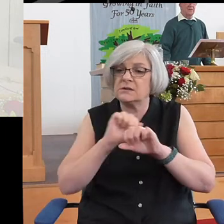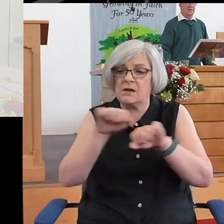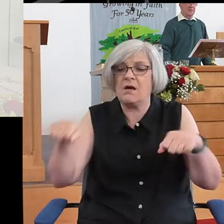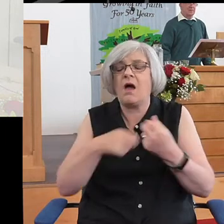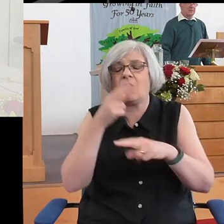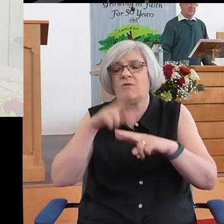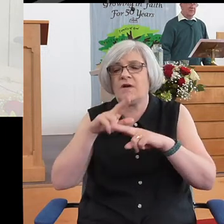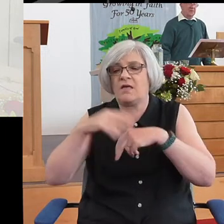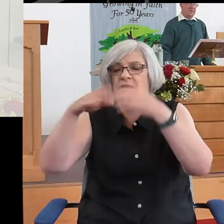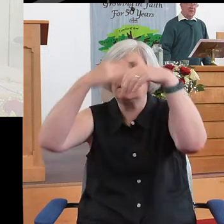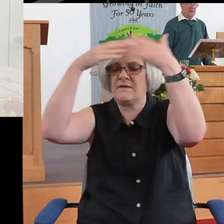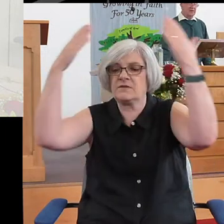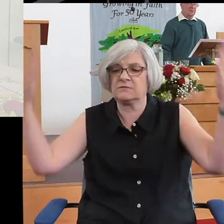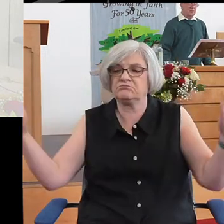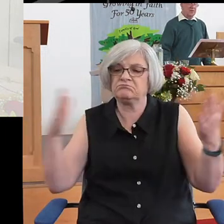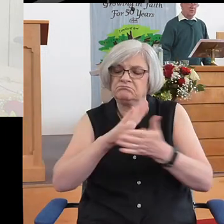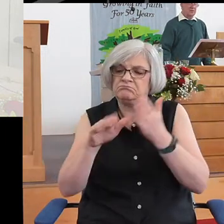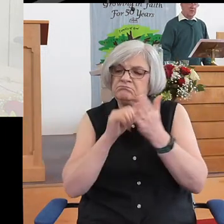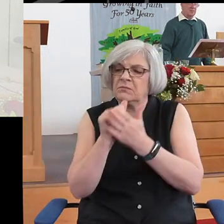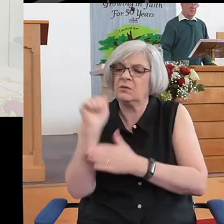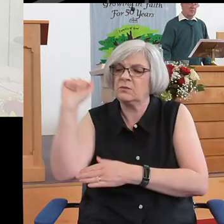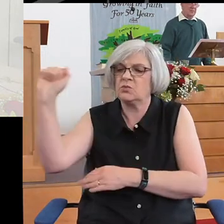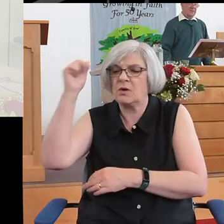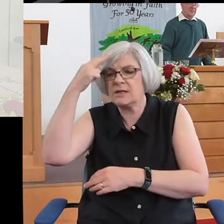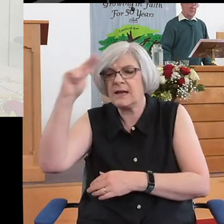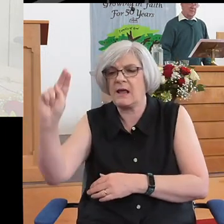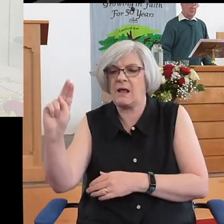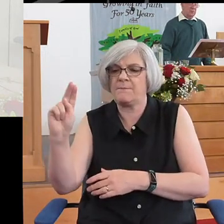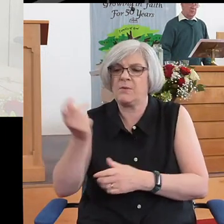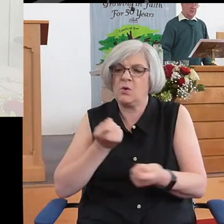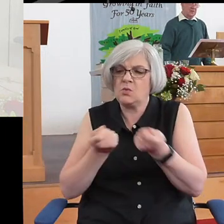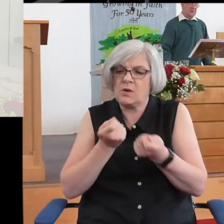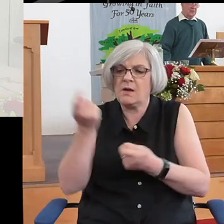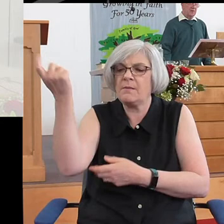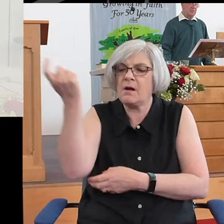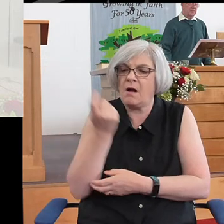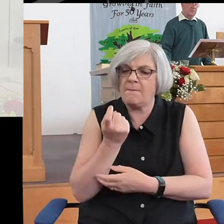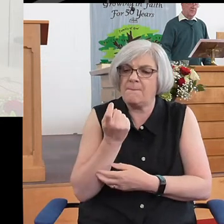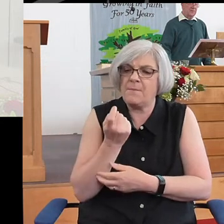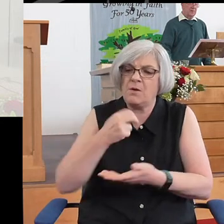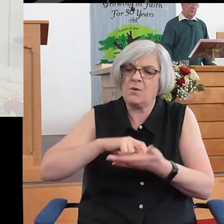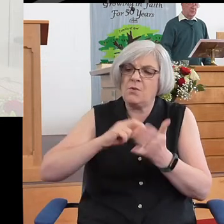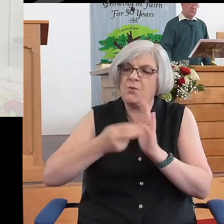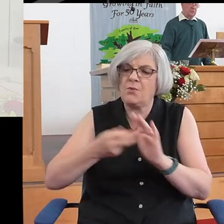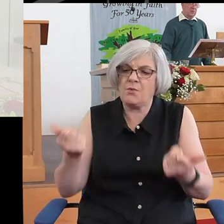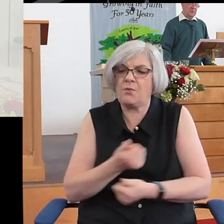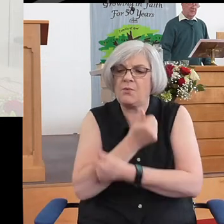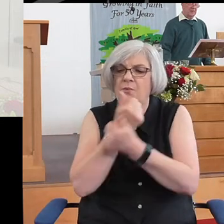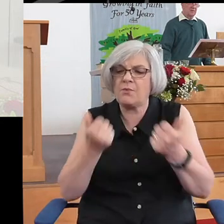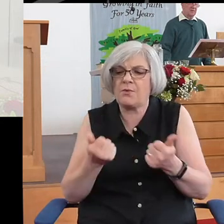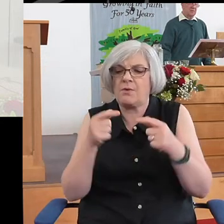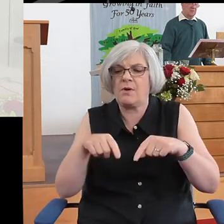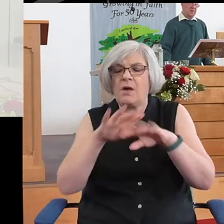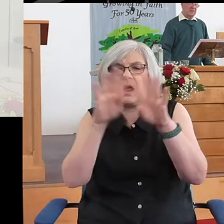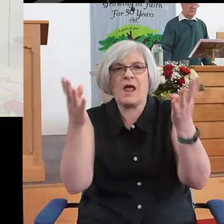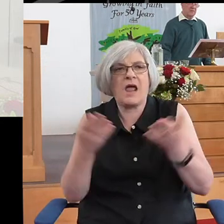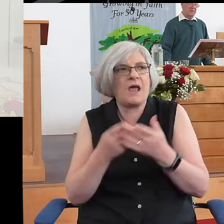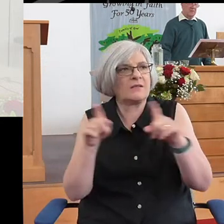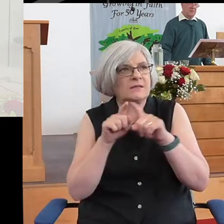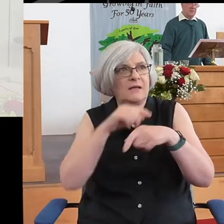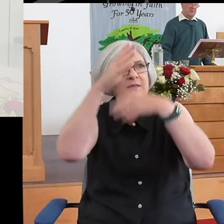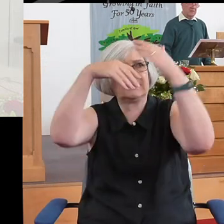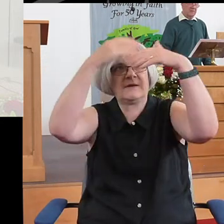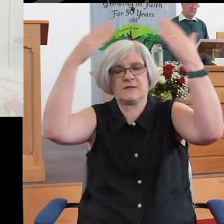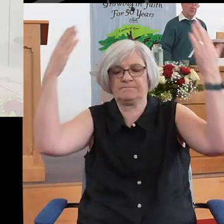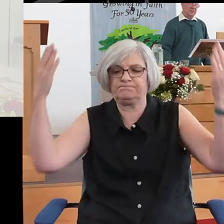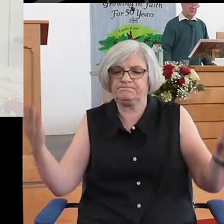Father in heaven, hallowed be your name. Your kingdom come, your will be done on earth as it